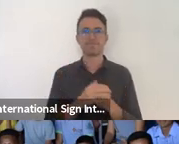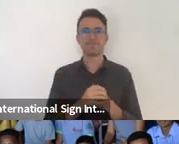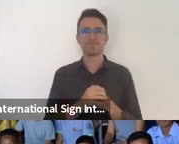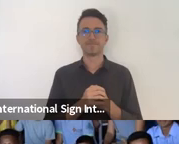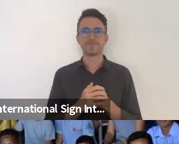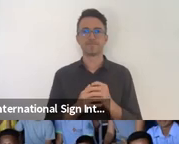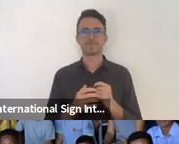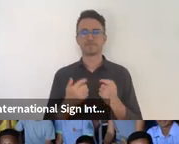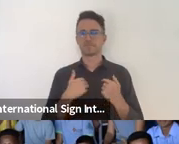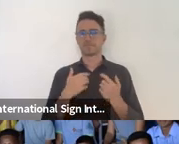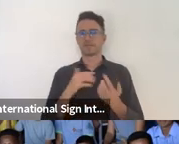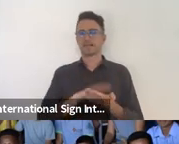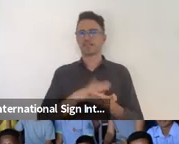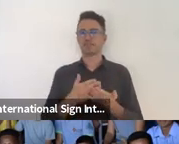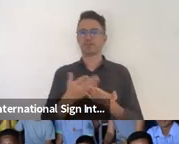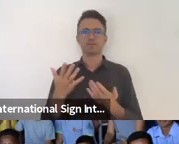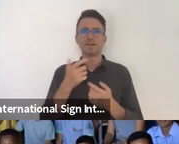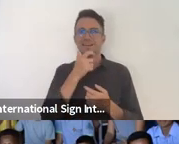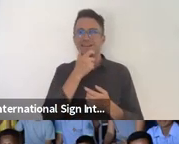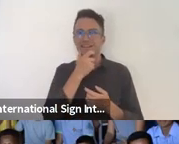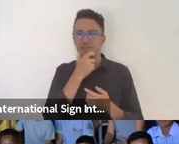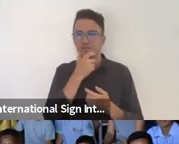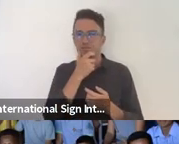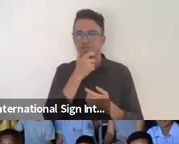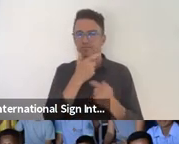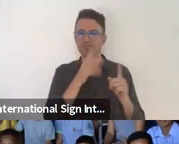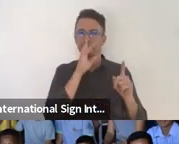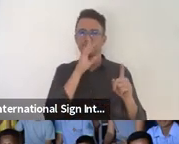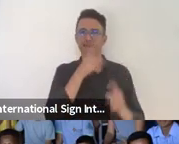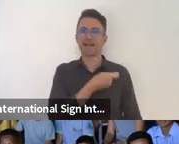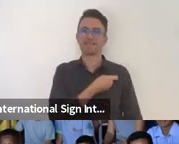Buenos días. Sí. Mi nombre es Tabita Méndez Flores.